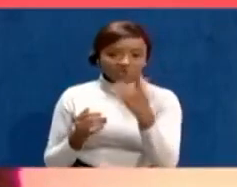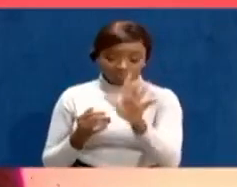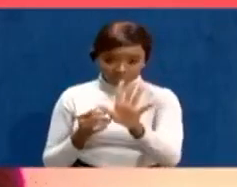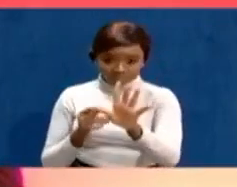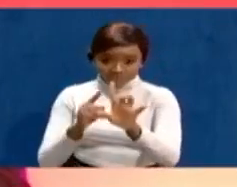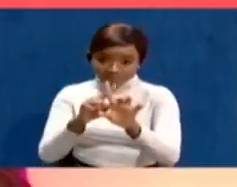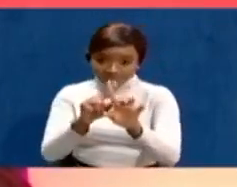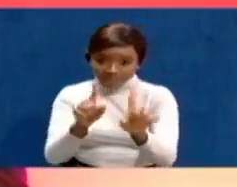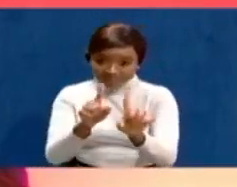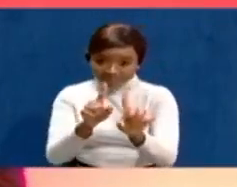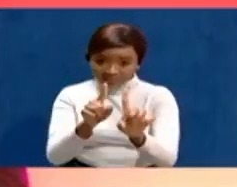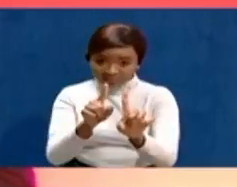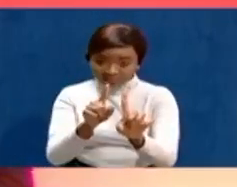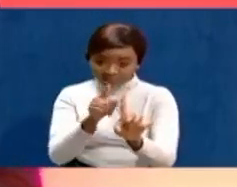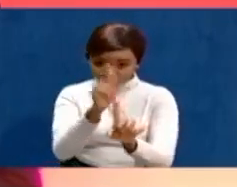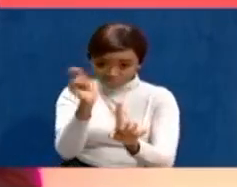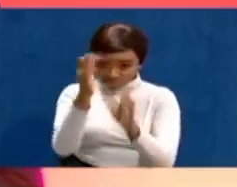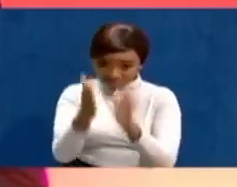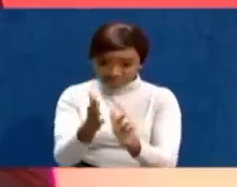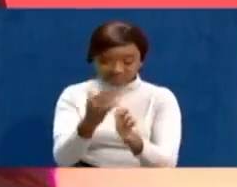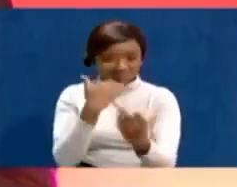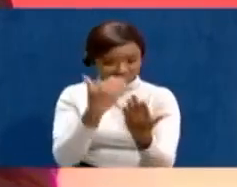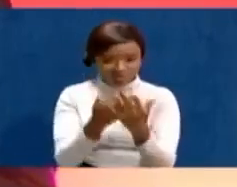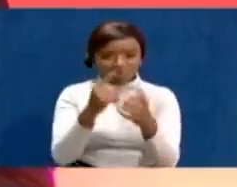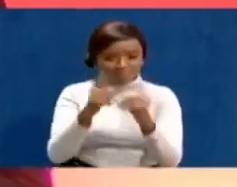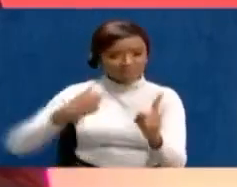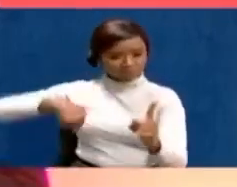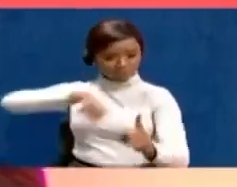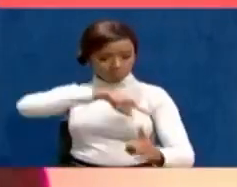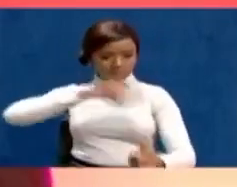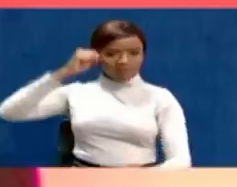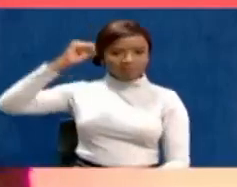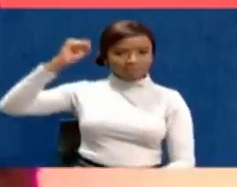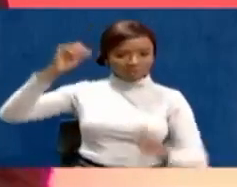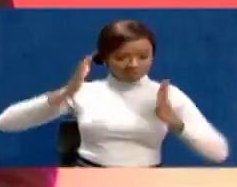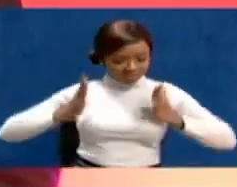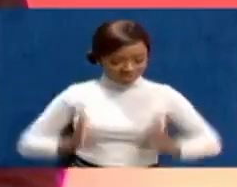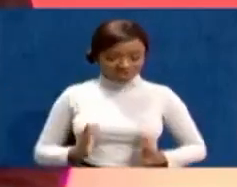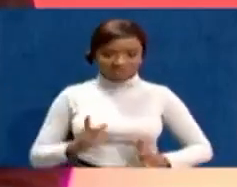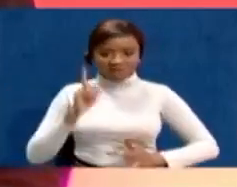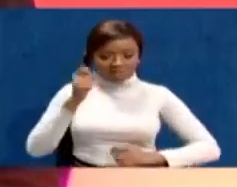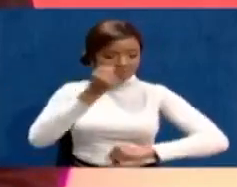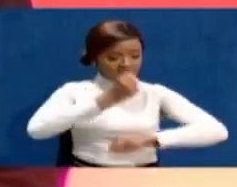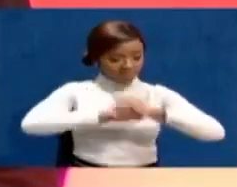we, the political class especially, that is leading the charge